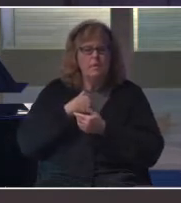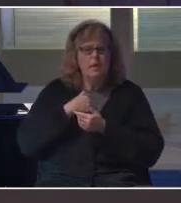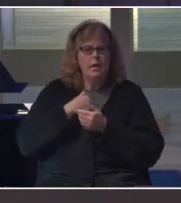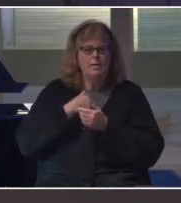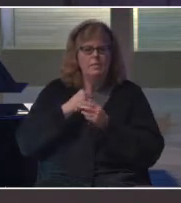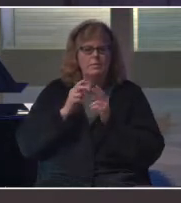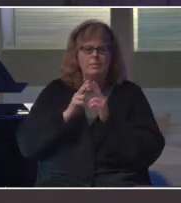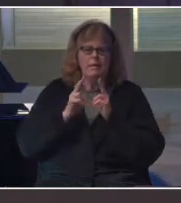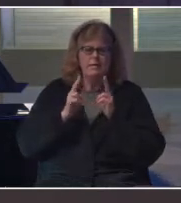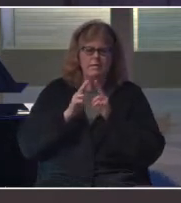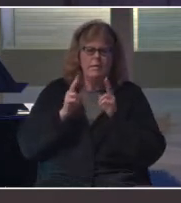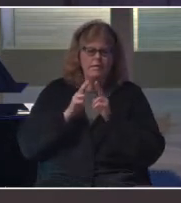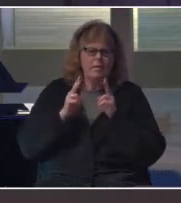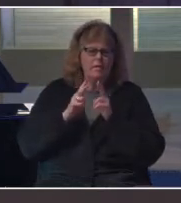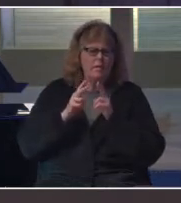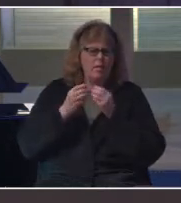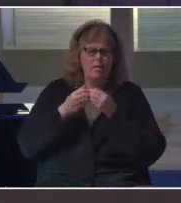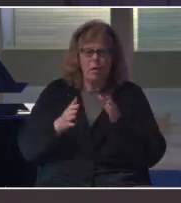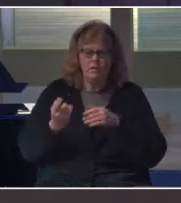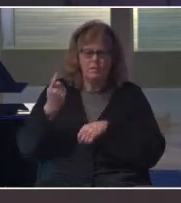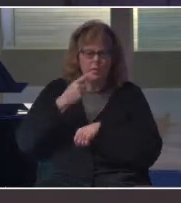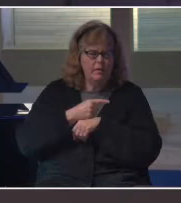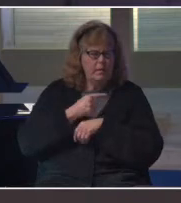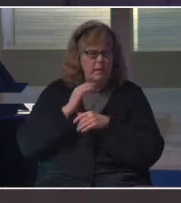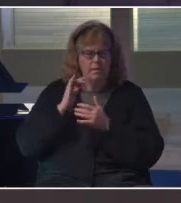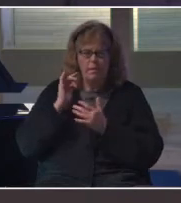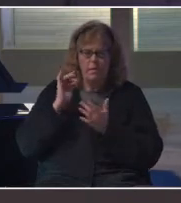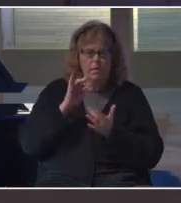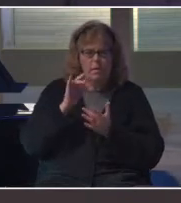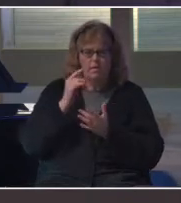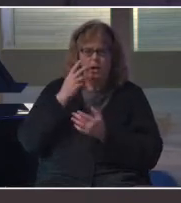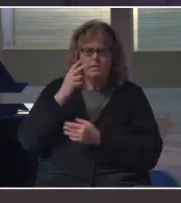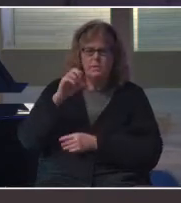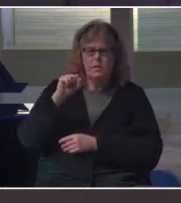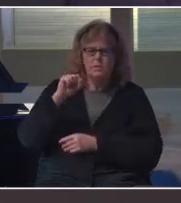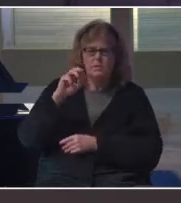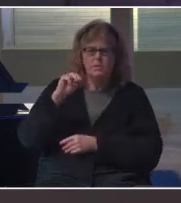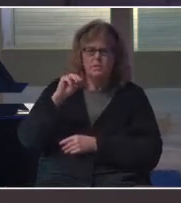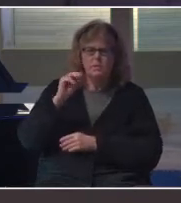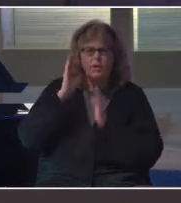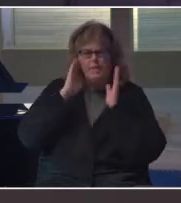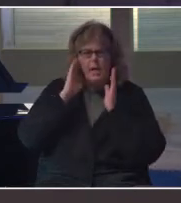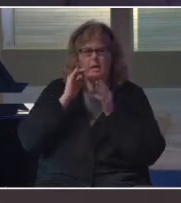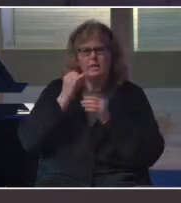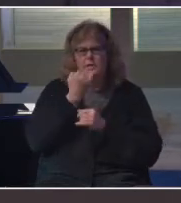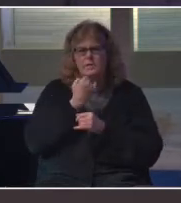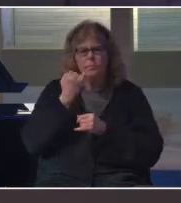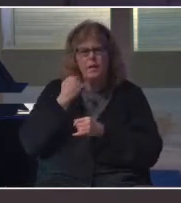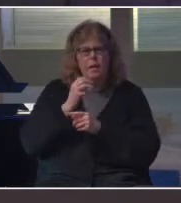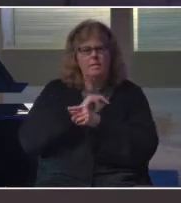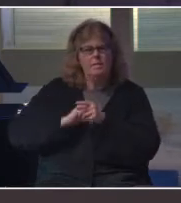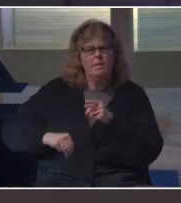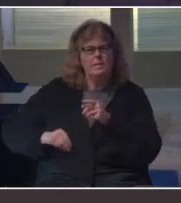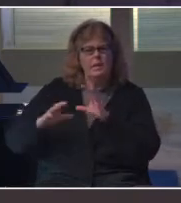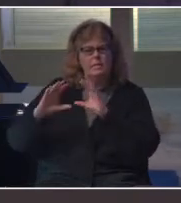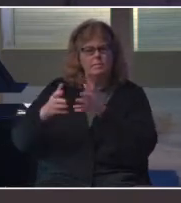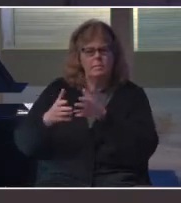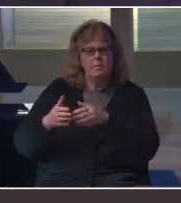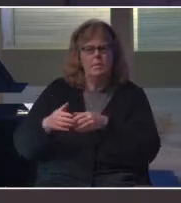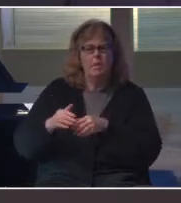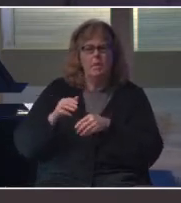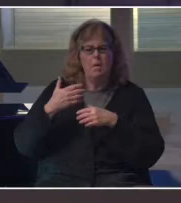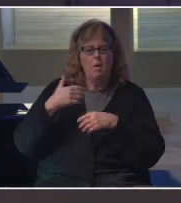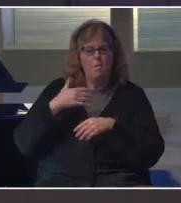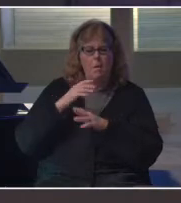profoundly, pathetically lost one day, and I drove past Shema Yisrael, a Messianic congregation, and I thought, wow, this